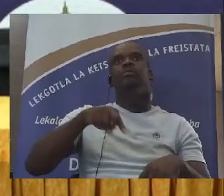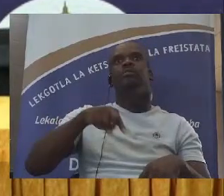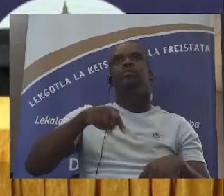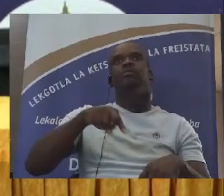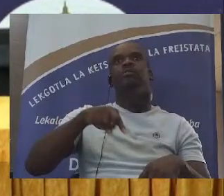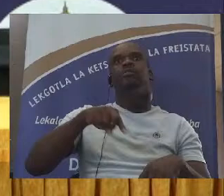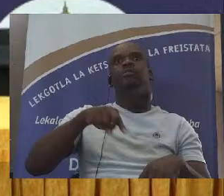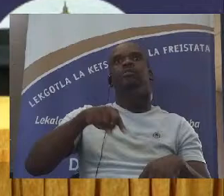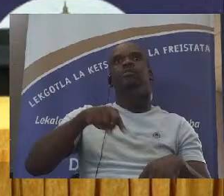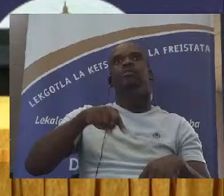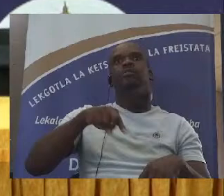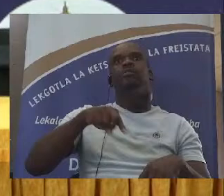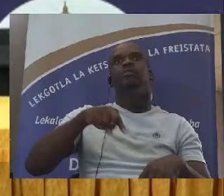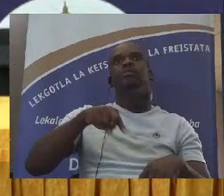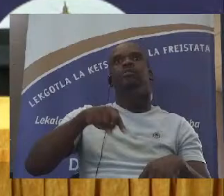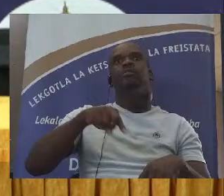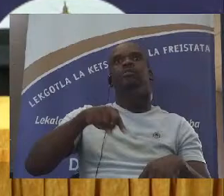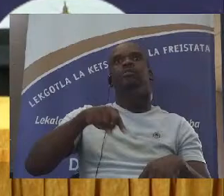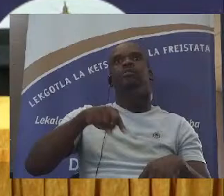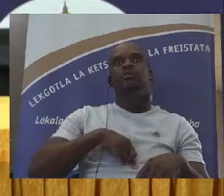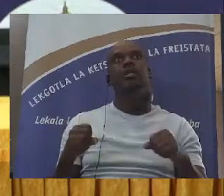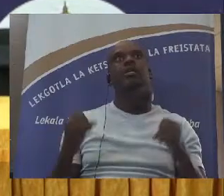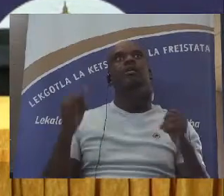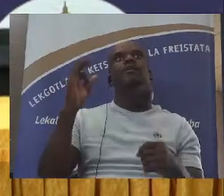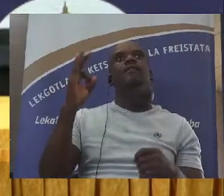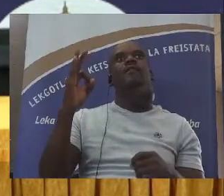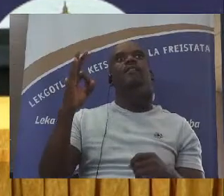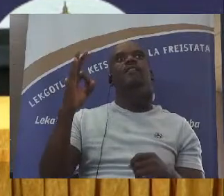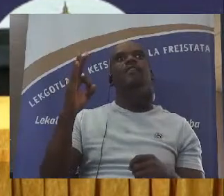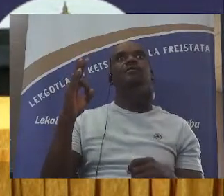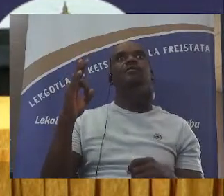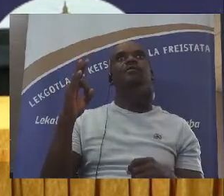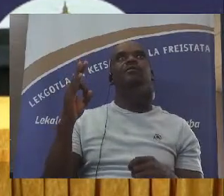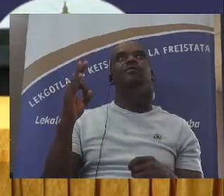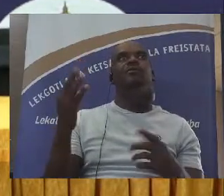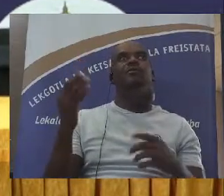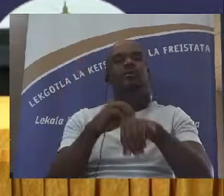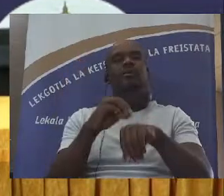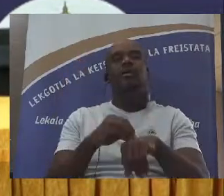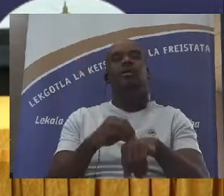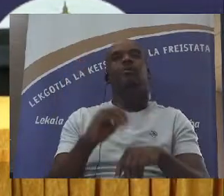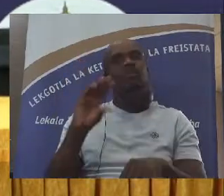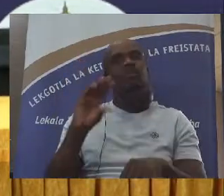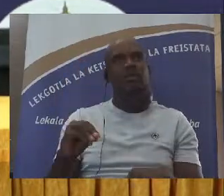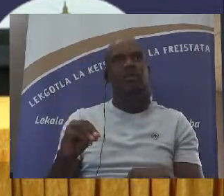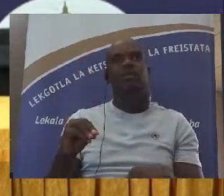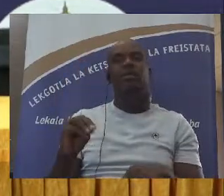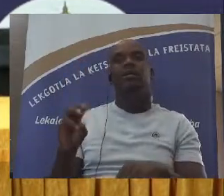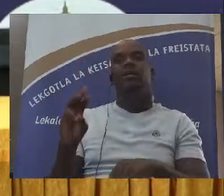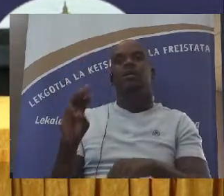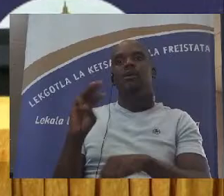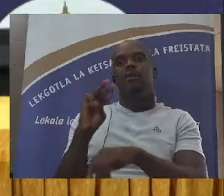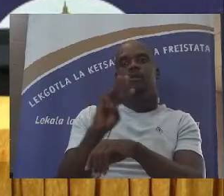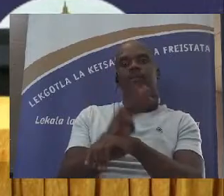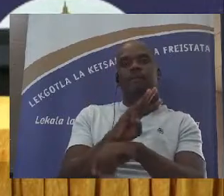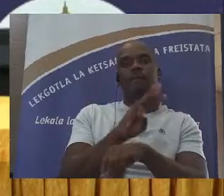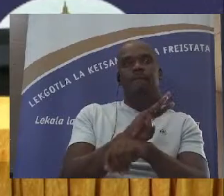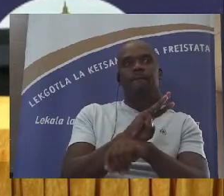And of course, if there are any other red tapes, memon saying o tla hlalosa hore na o tla